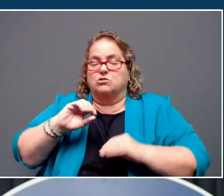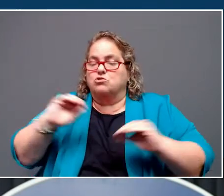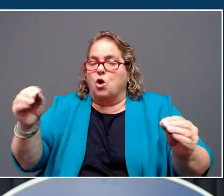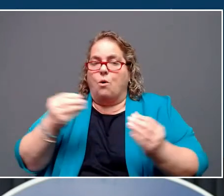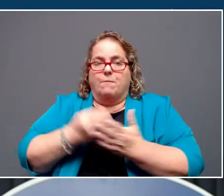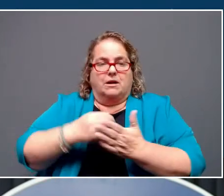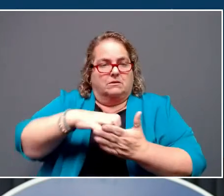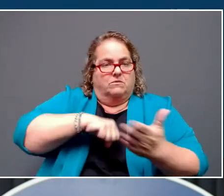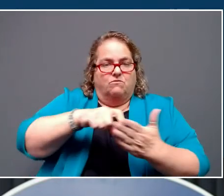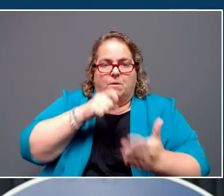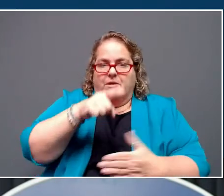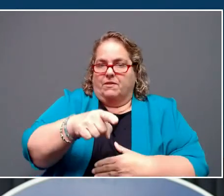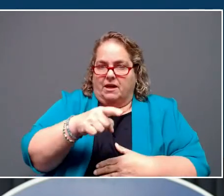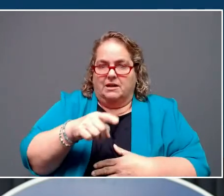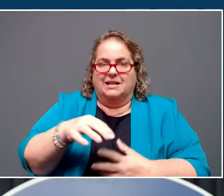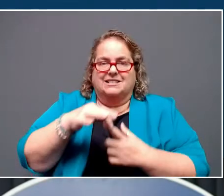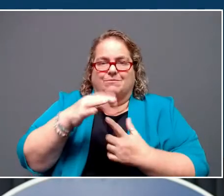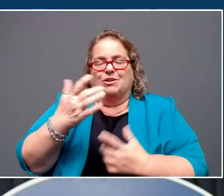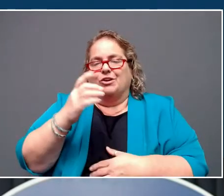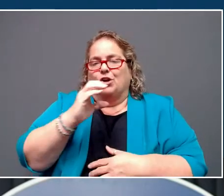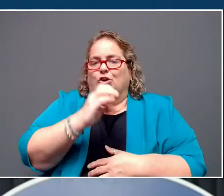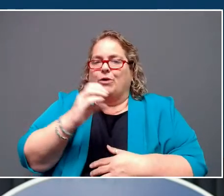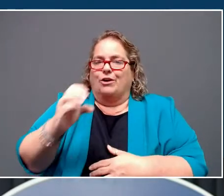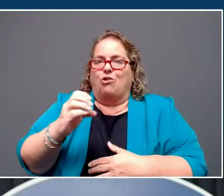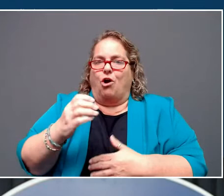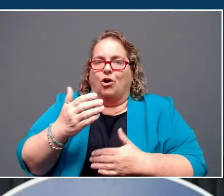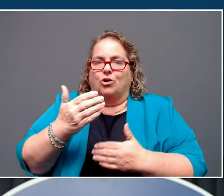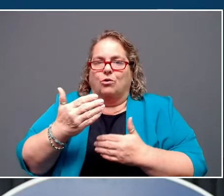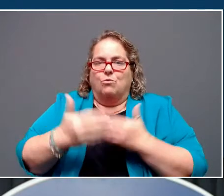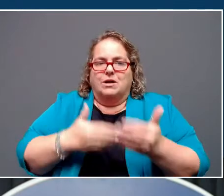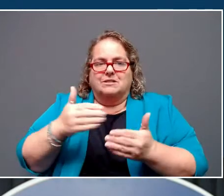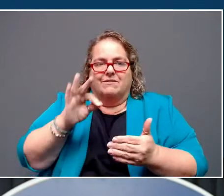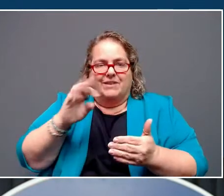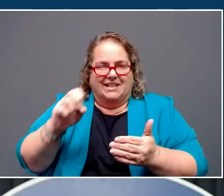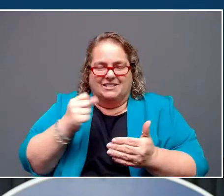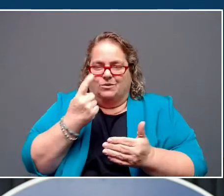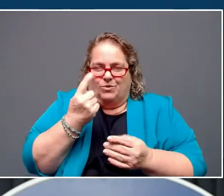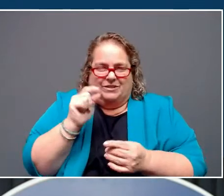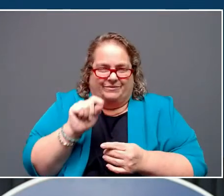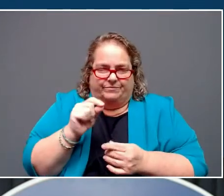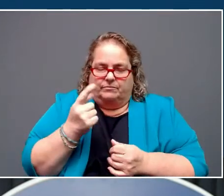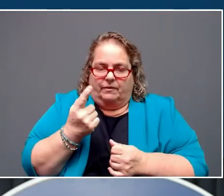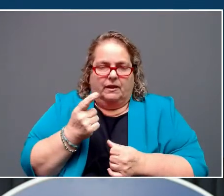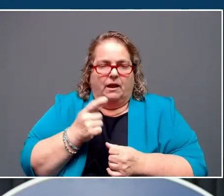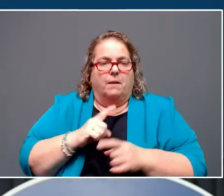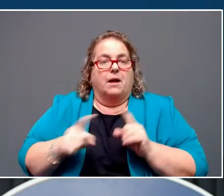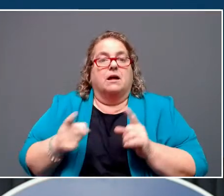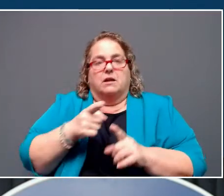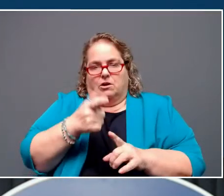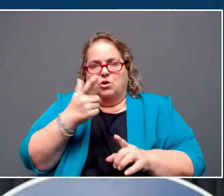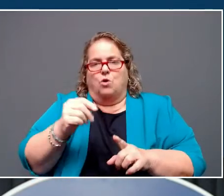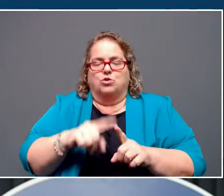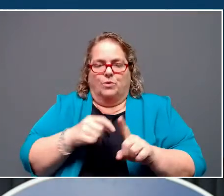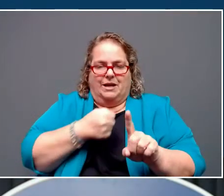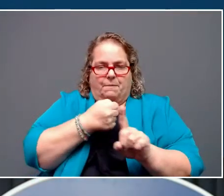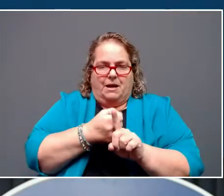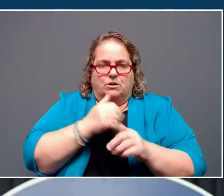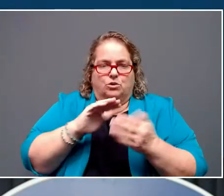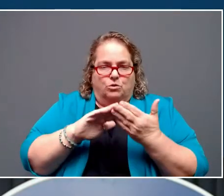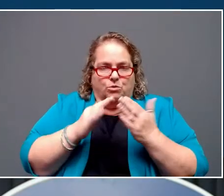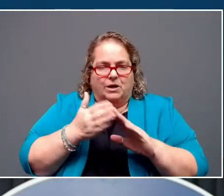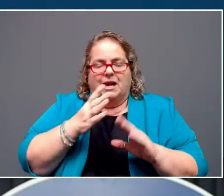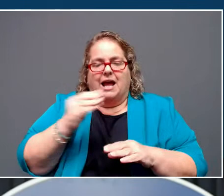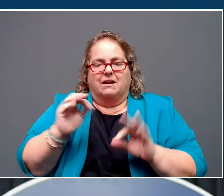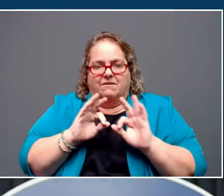card processing fees that we can't get around, goes to the impacted community and families that have